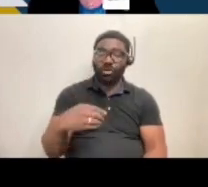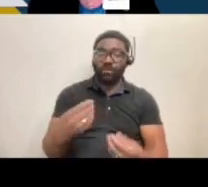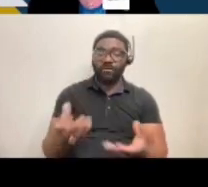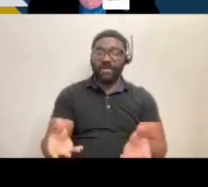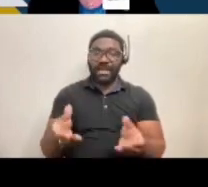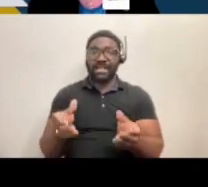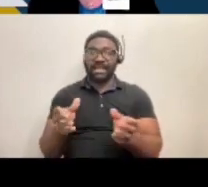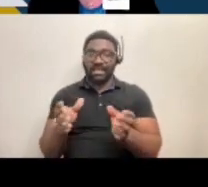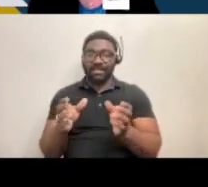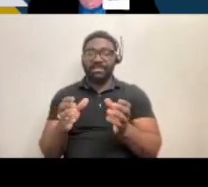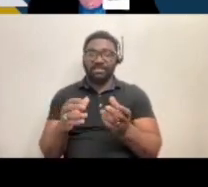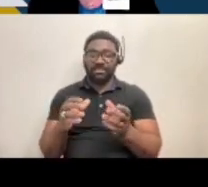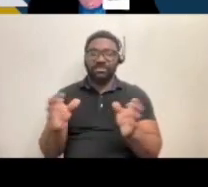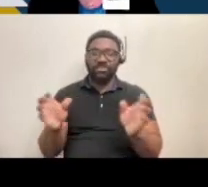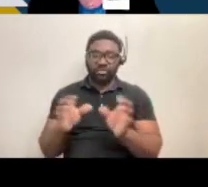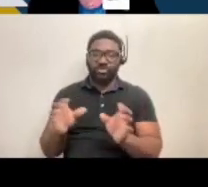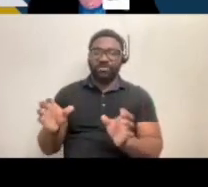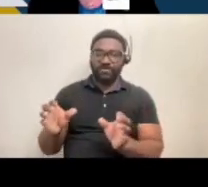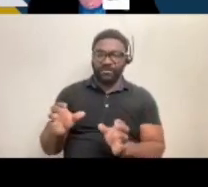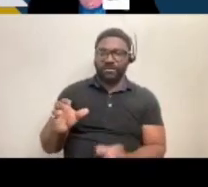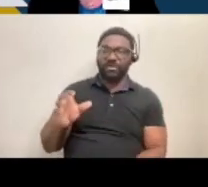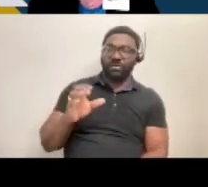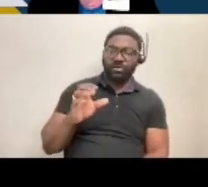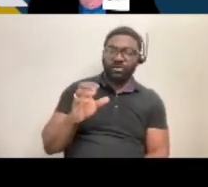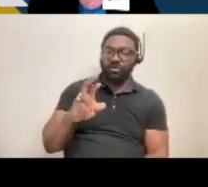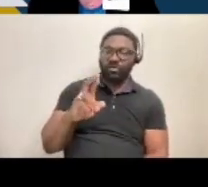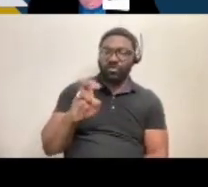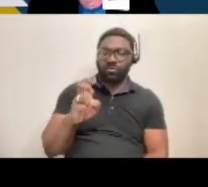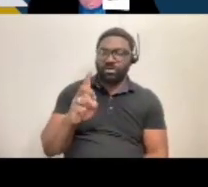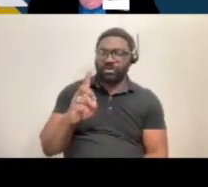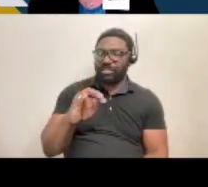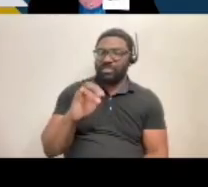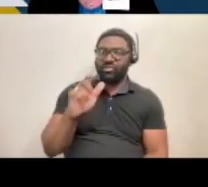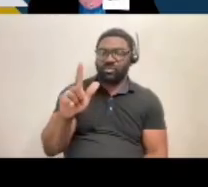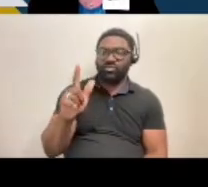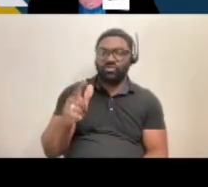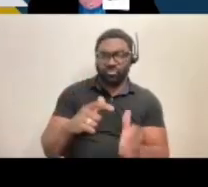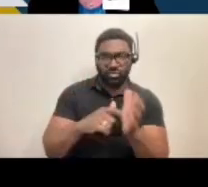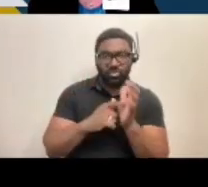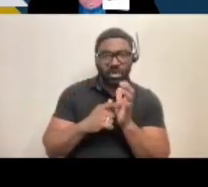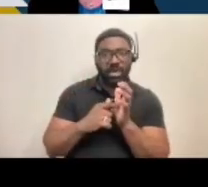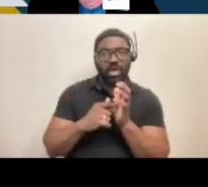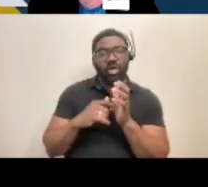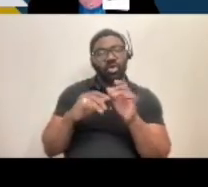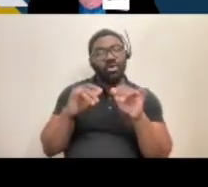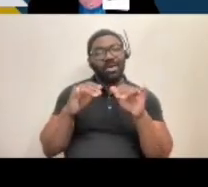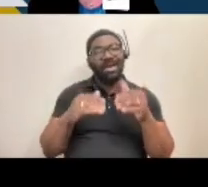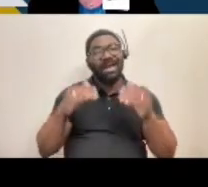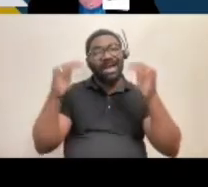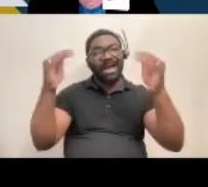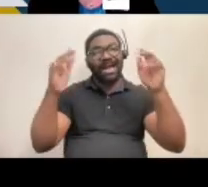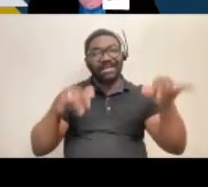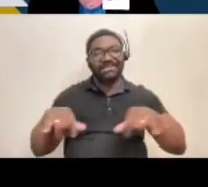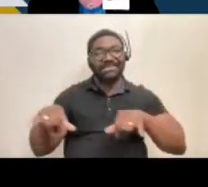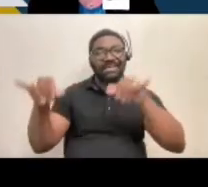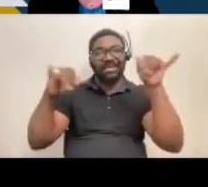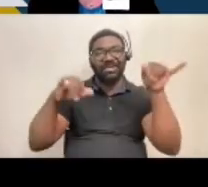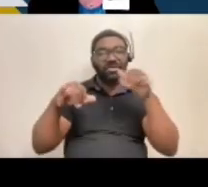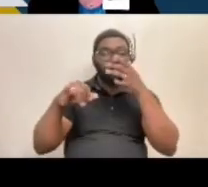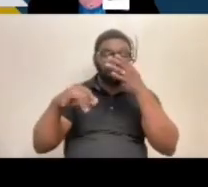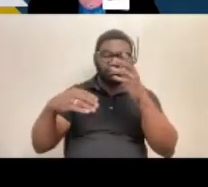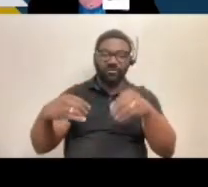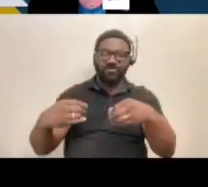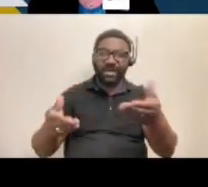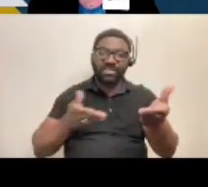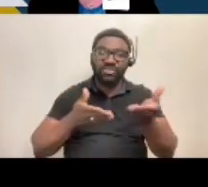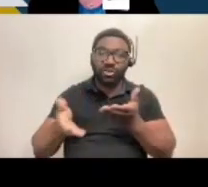credentials that are required and high standard, and also focus on providing those services and supports for